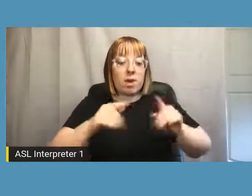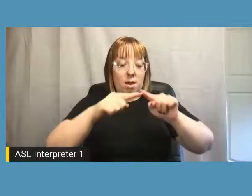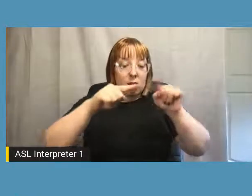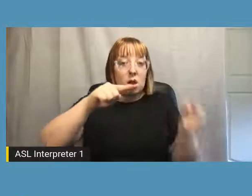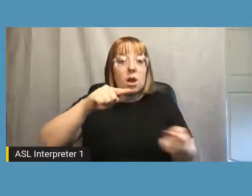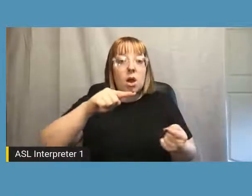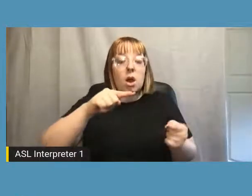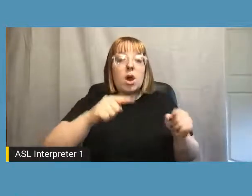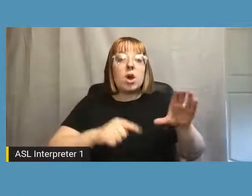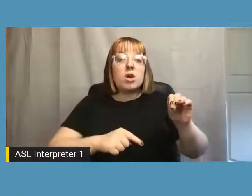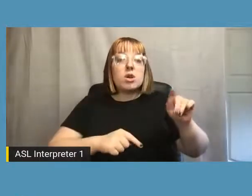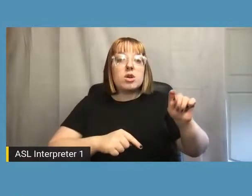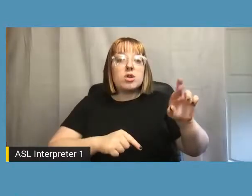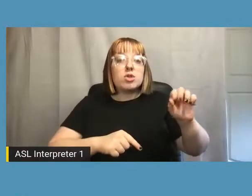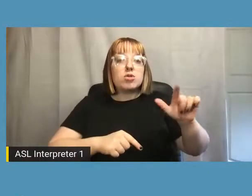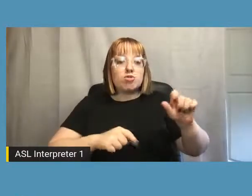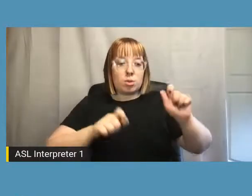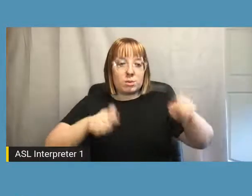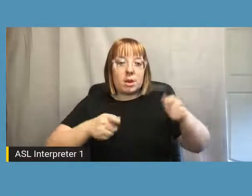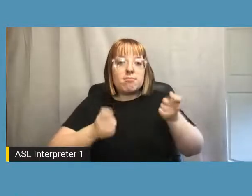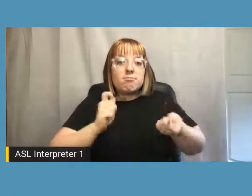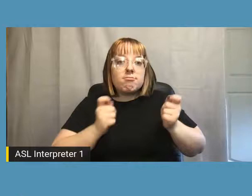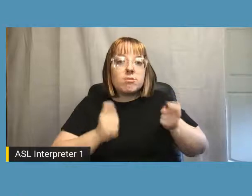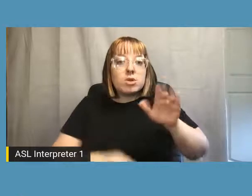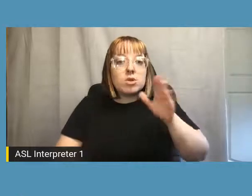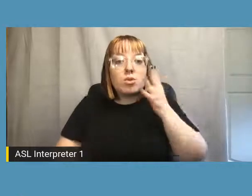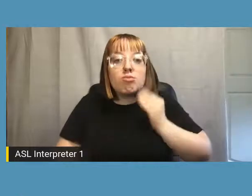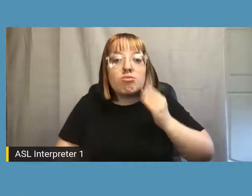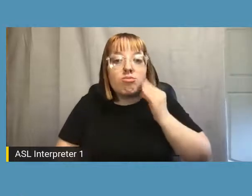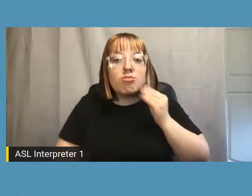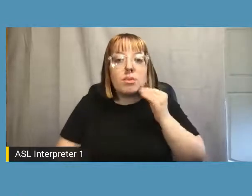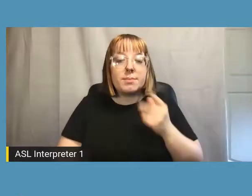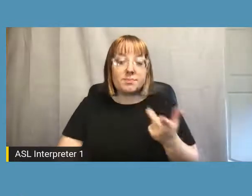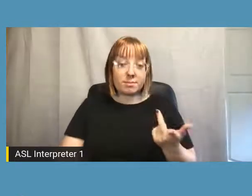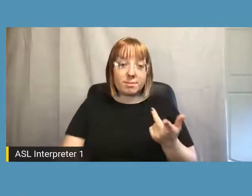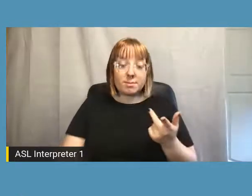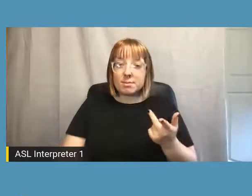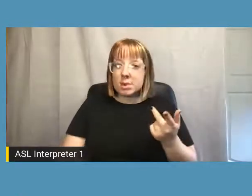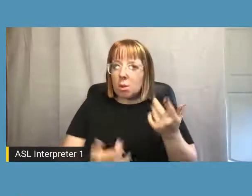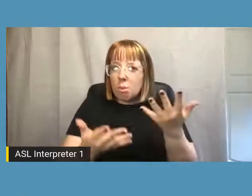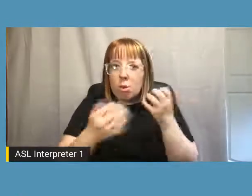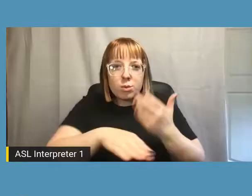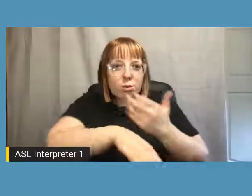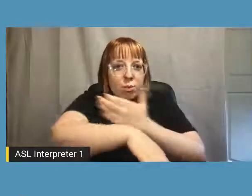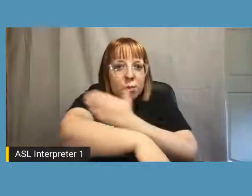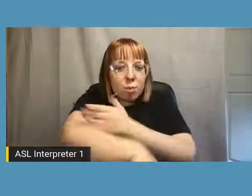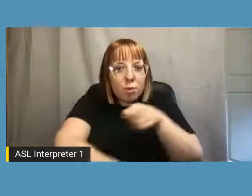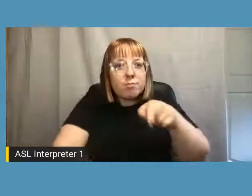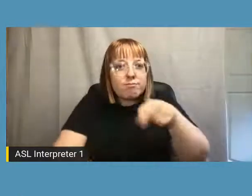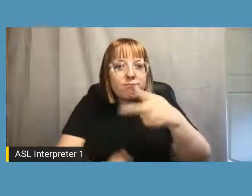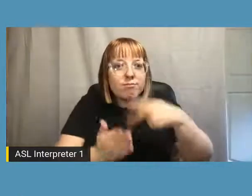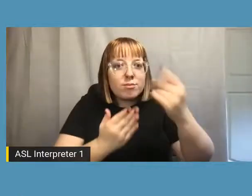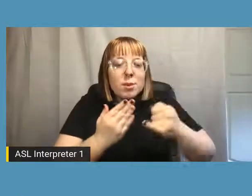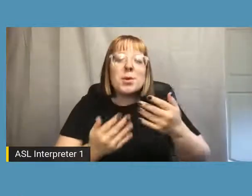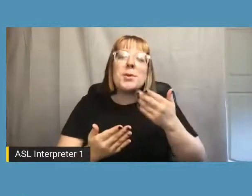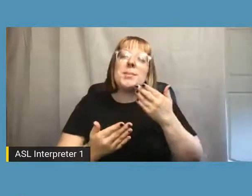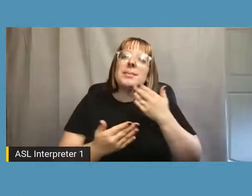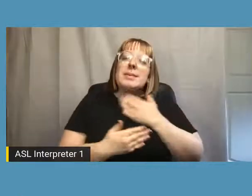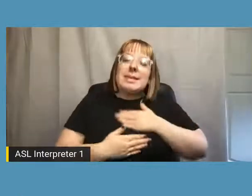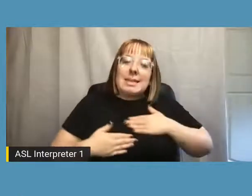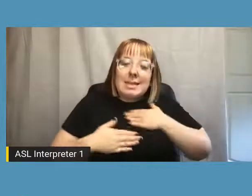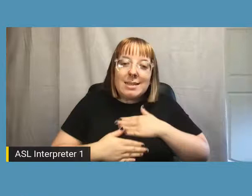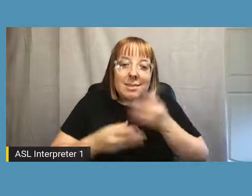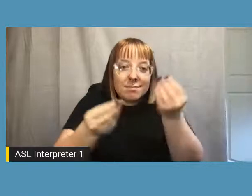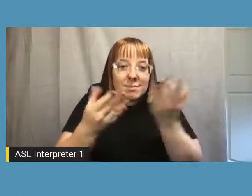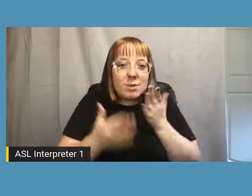adjust your experience. The best way to find areas for improvement is to listen to our attendees, so we ask that you share your candid feedback